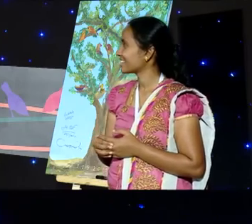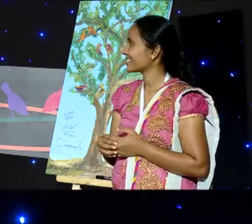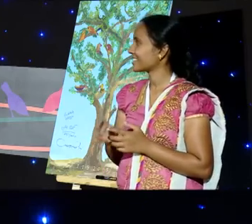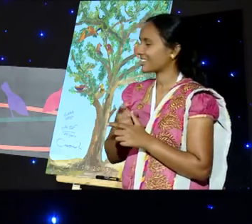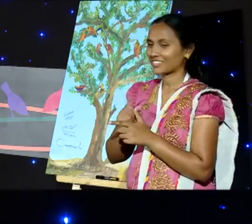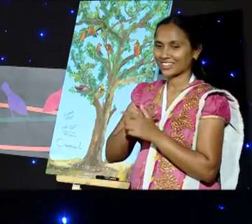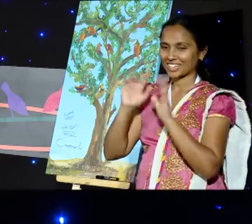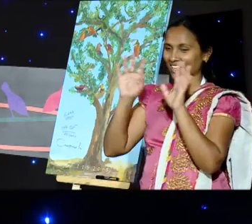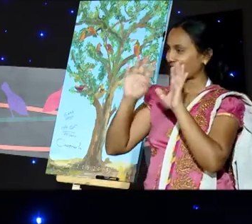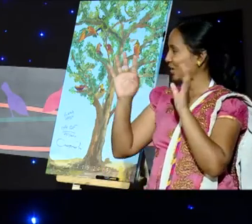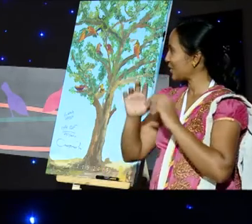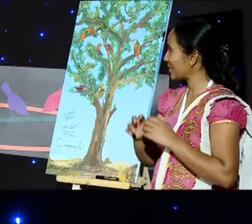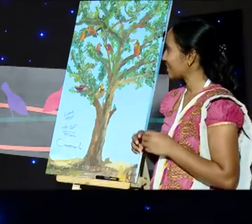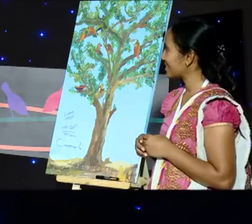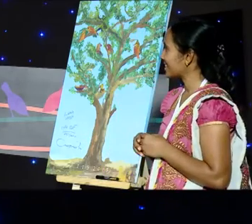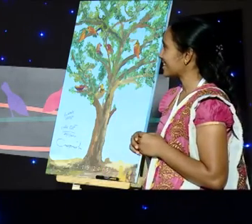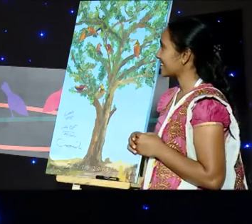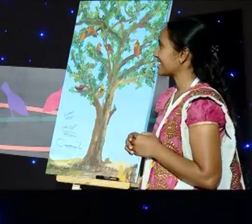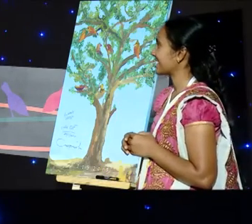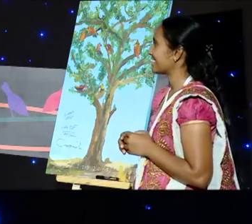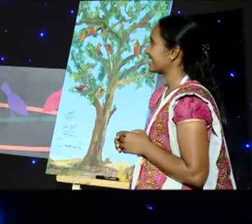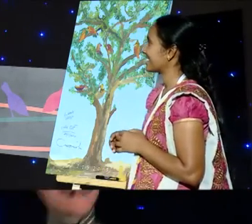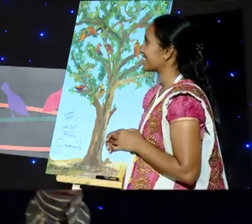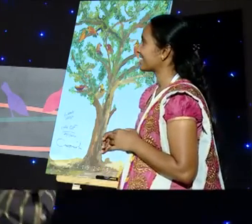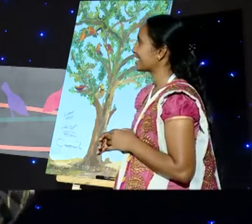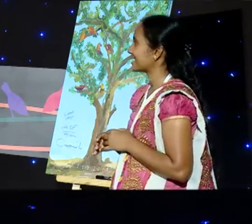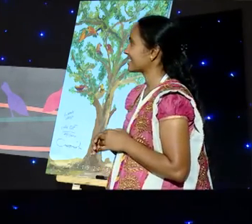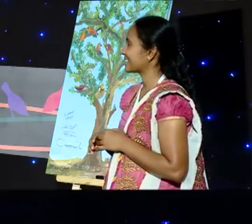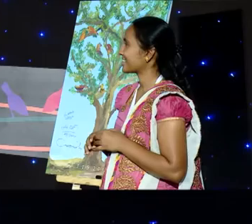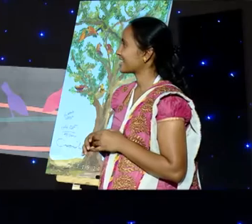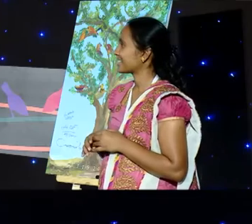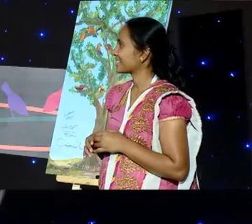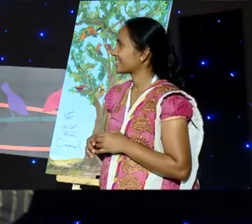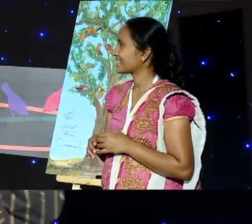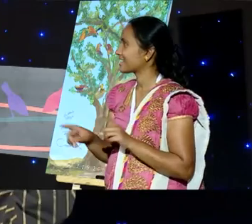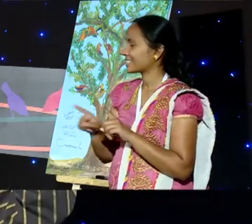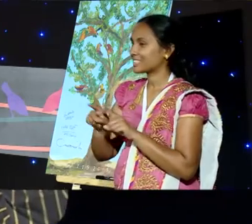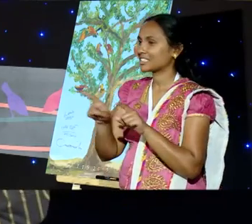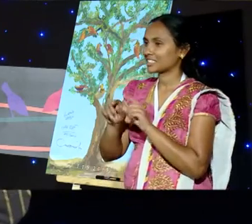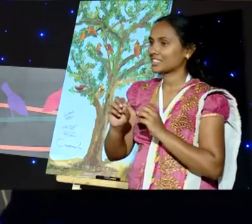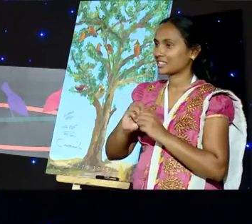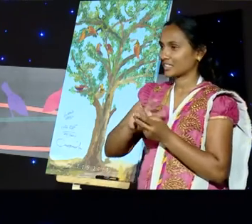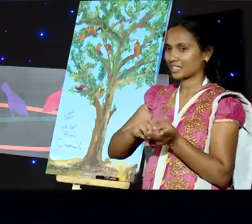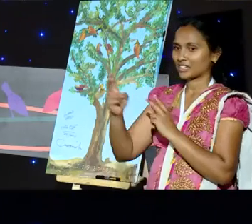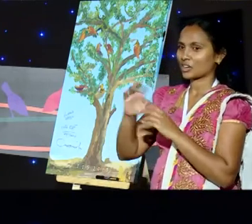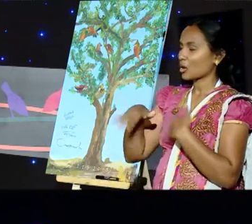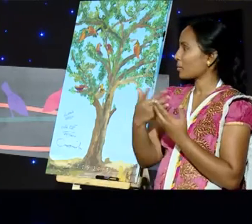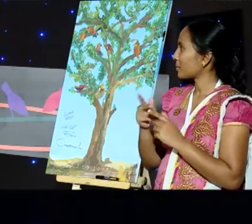clouds. Sure. This monk turns to everybody and he says, how many of